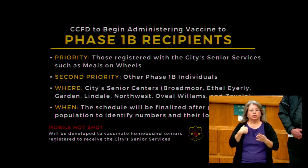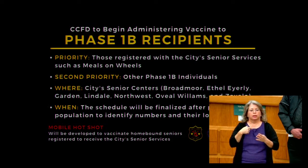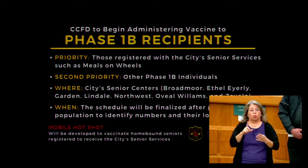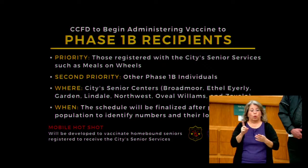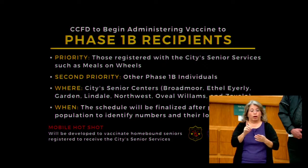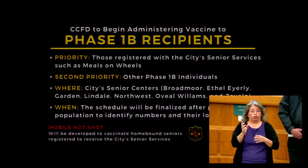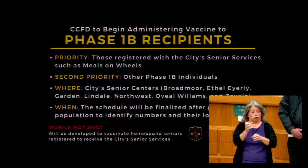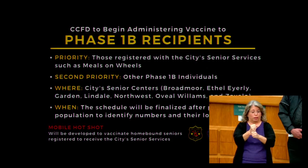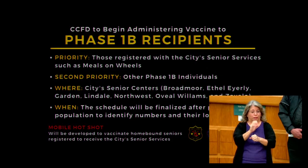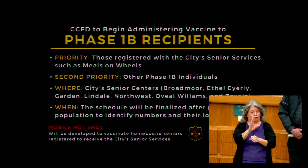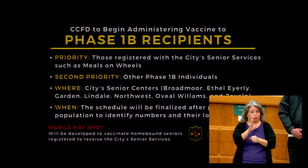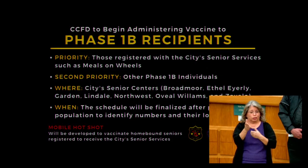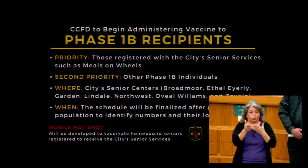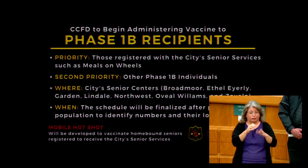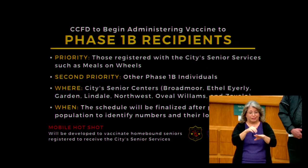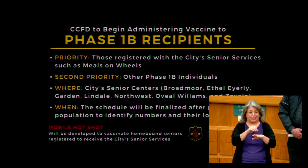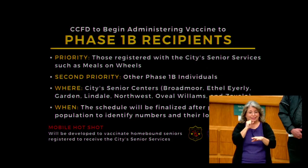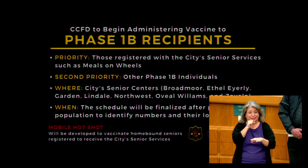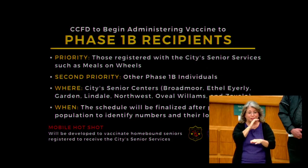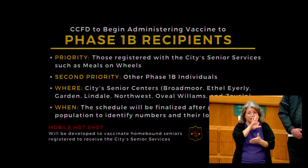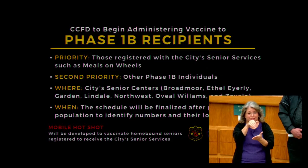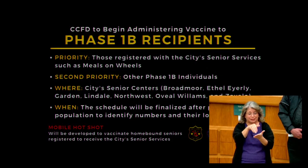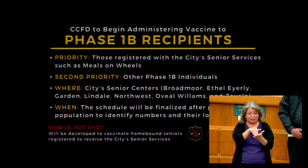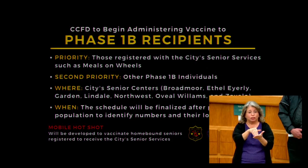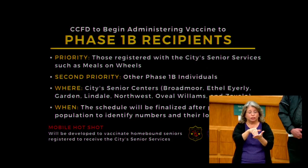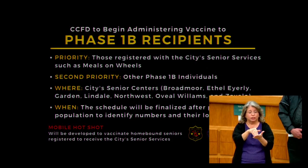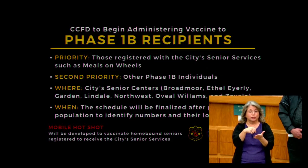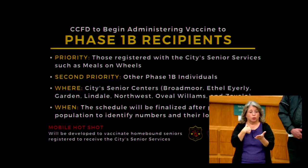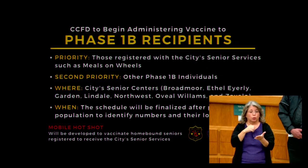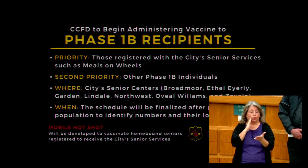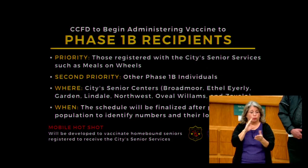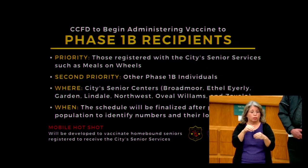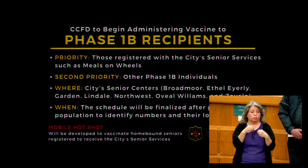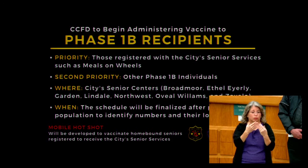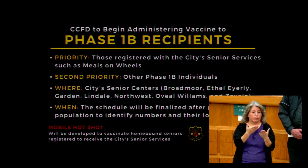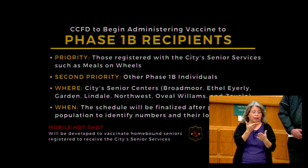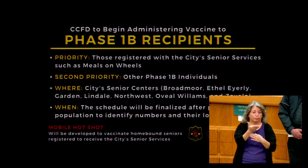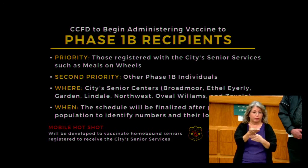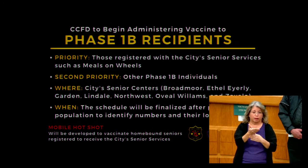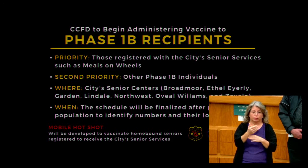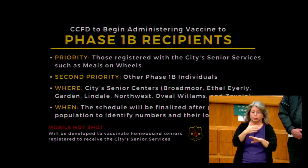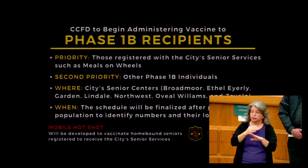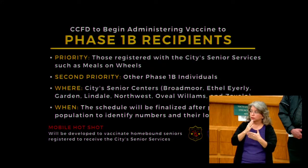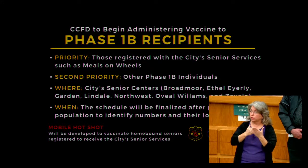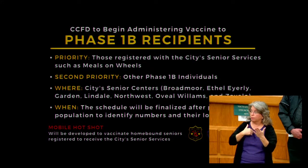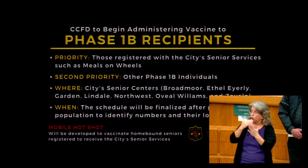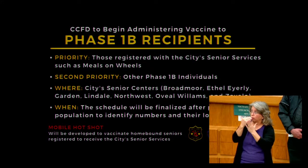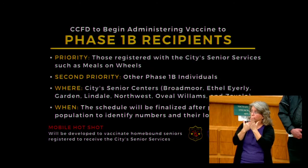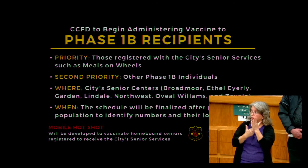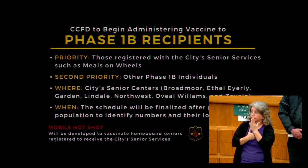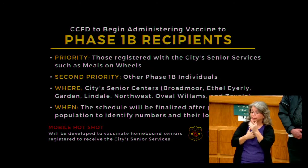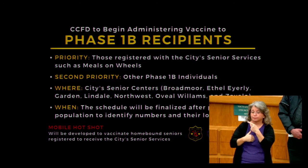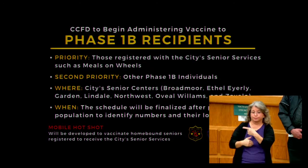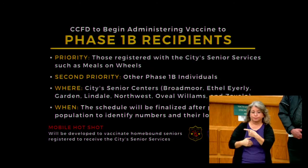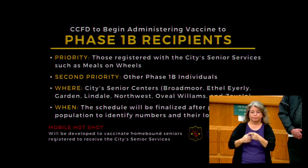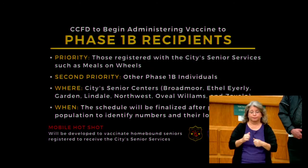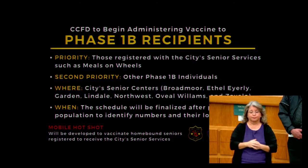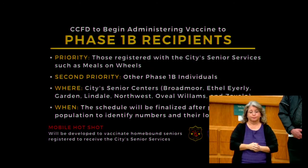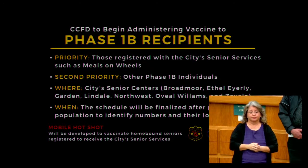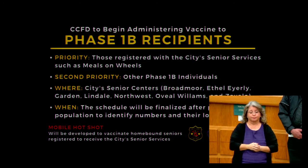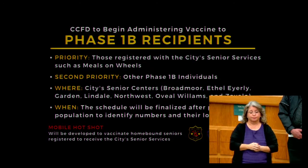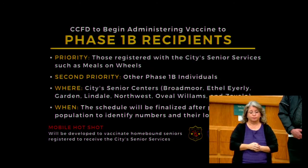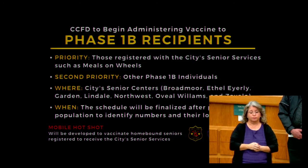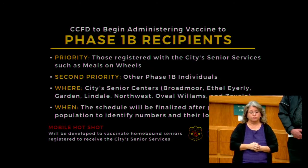these services. These are located throughout the city. Some are listed here to my right. The schedule for this distribution